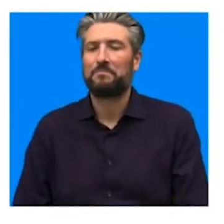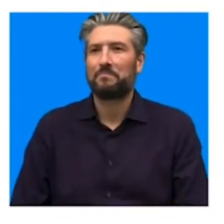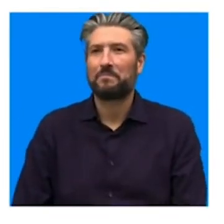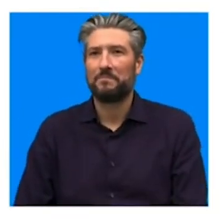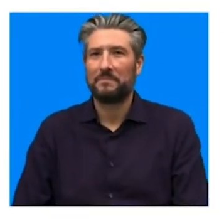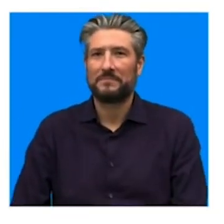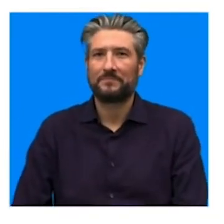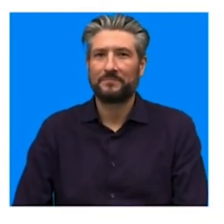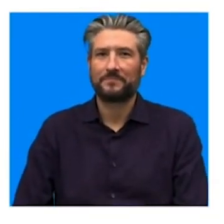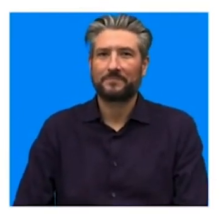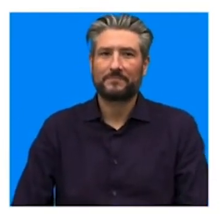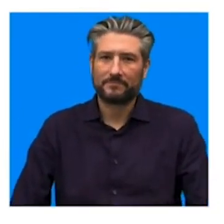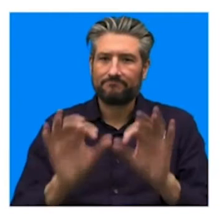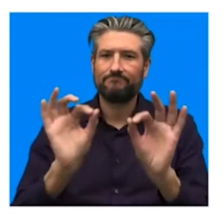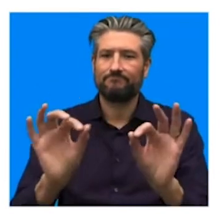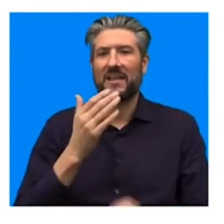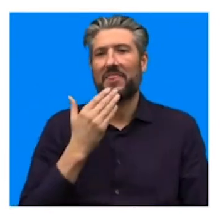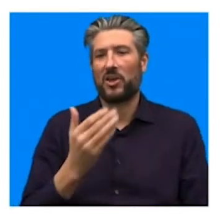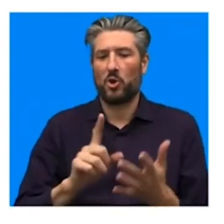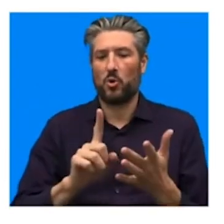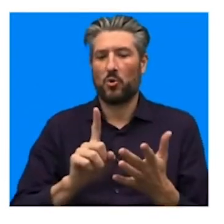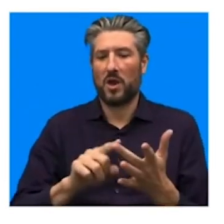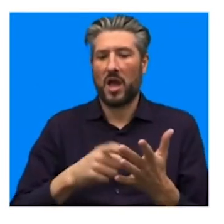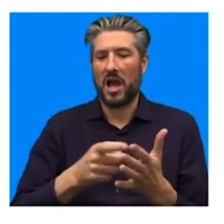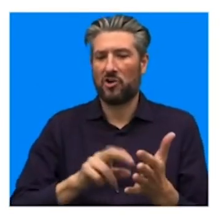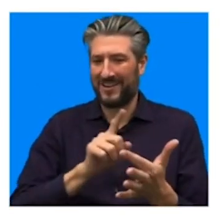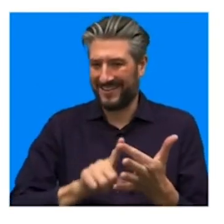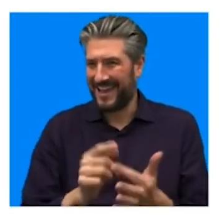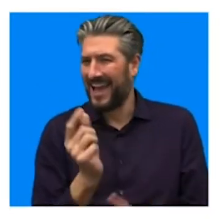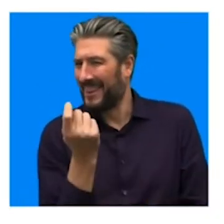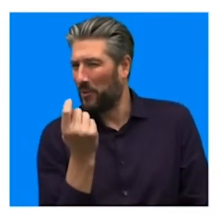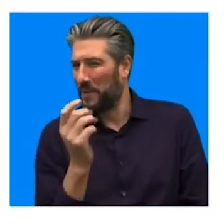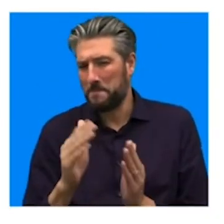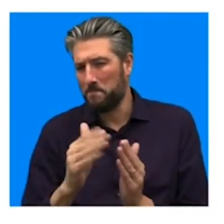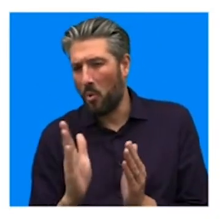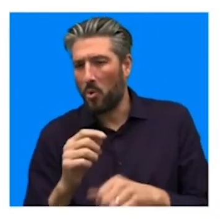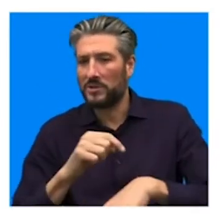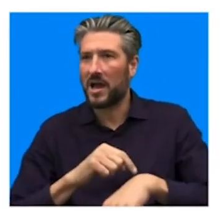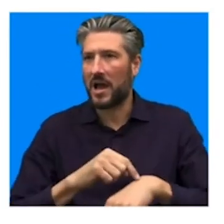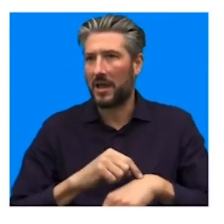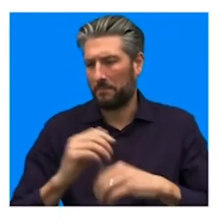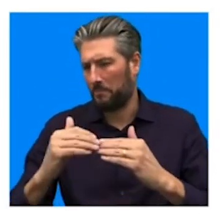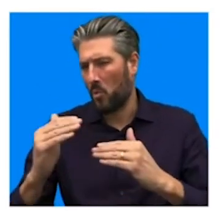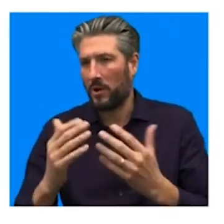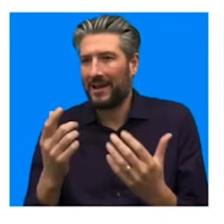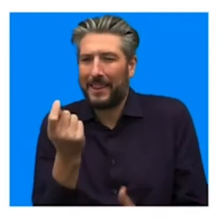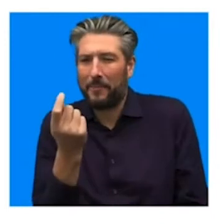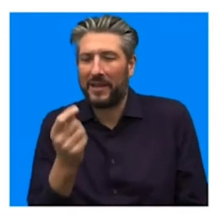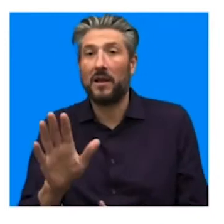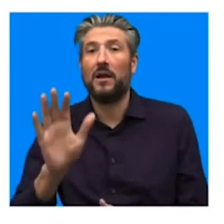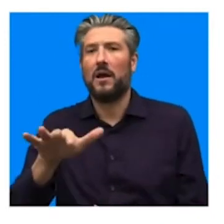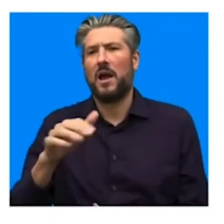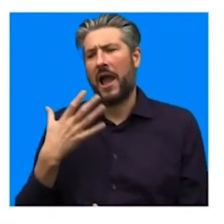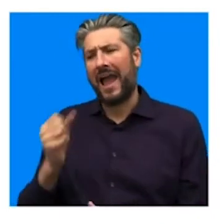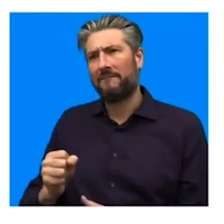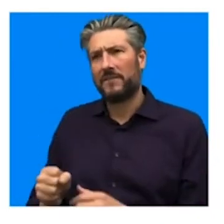Yeah, excellent. Thank you, Irene. We've got just a little bit of time here, and I've got one last question. There's some questions coming in and some thoughts within chat, which